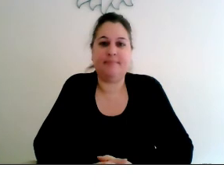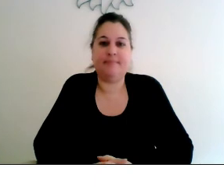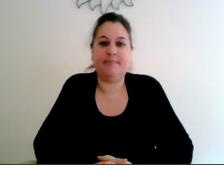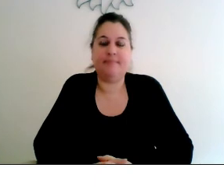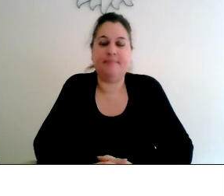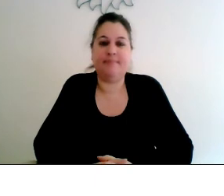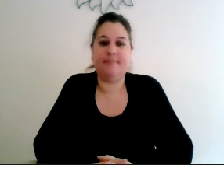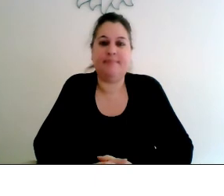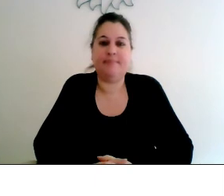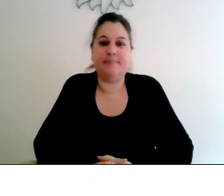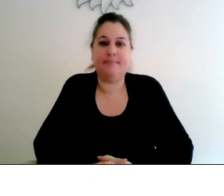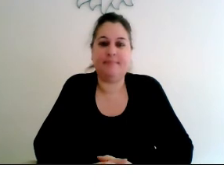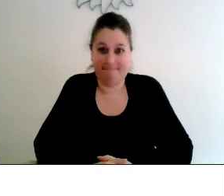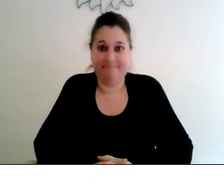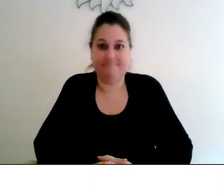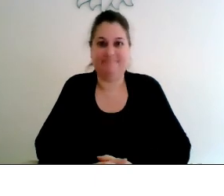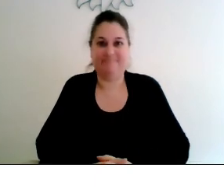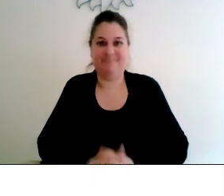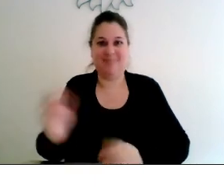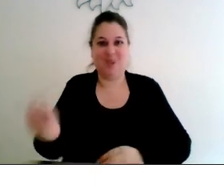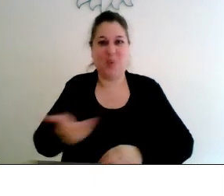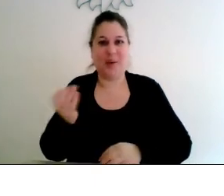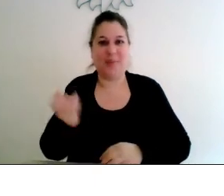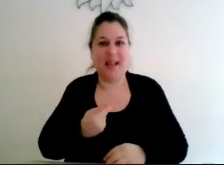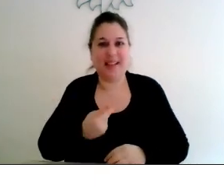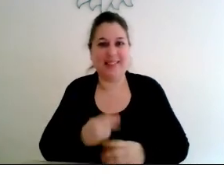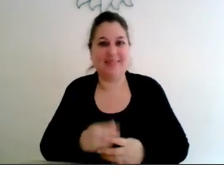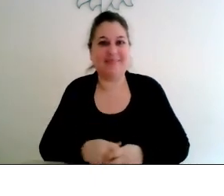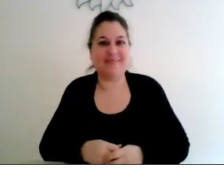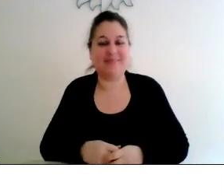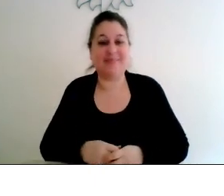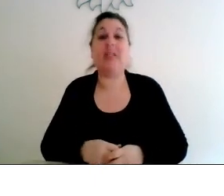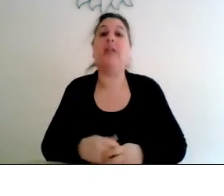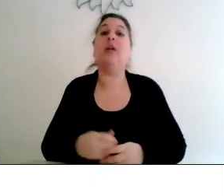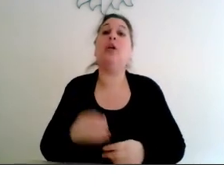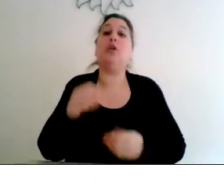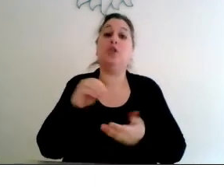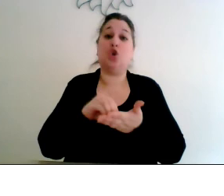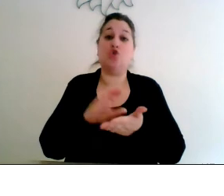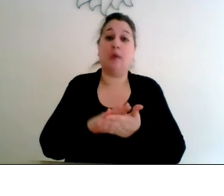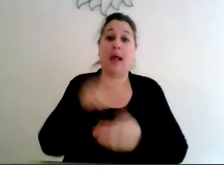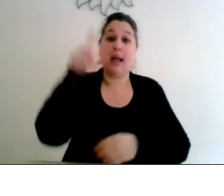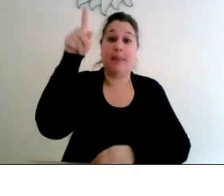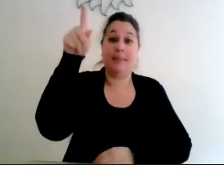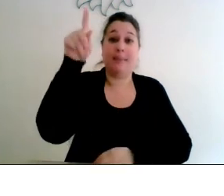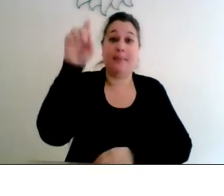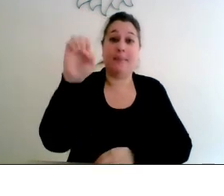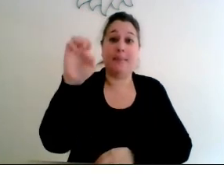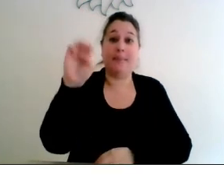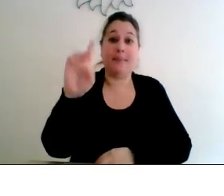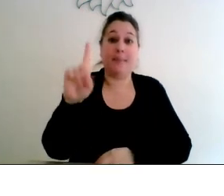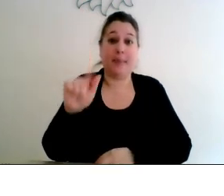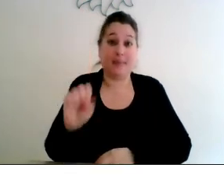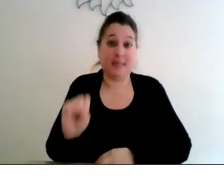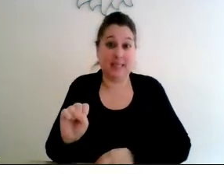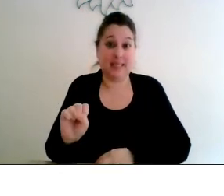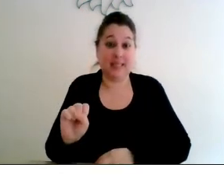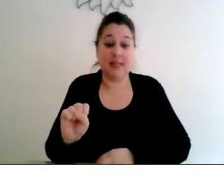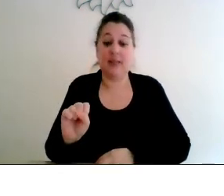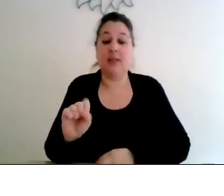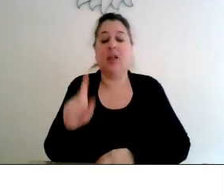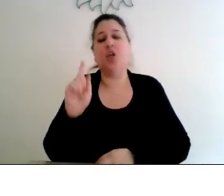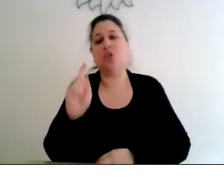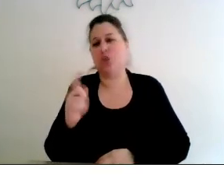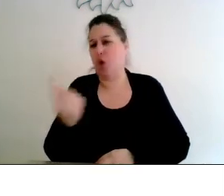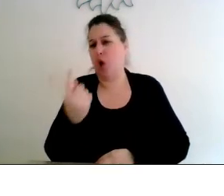All right, welcome back. Let's write PEMDAS down. Every time we do one of these, we should always write PEMDAS. Okay,